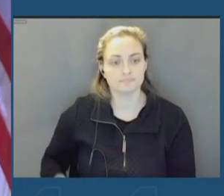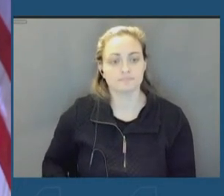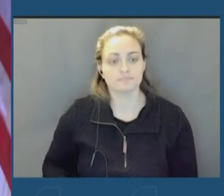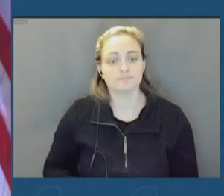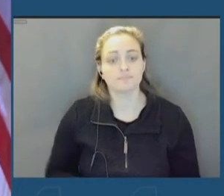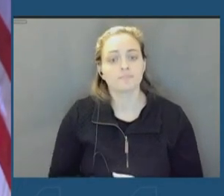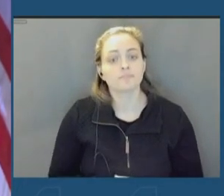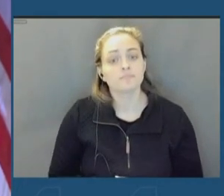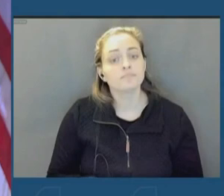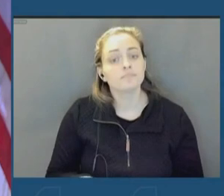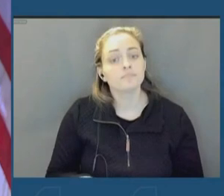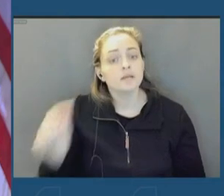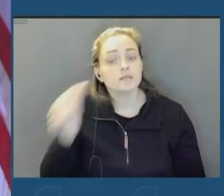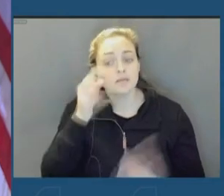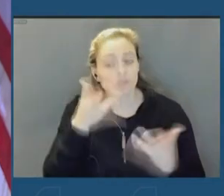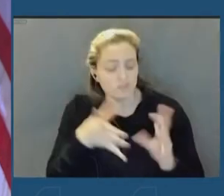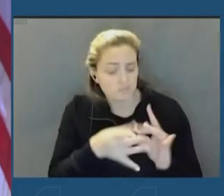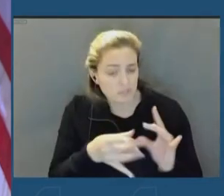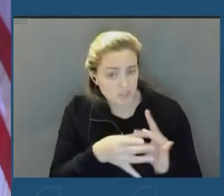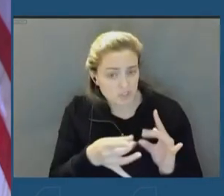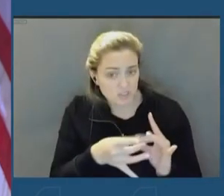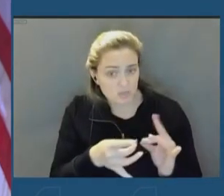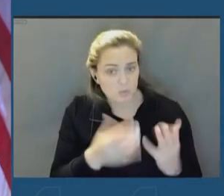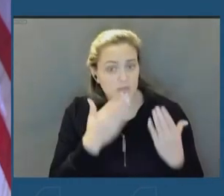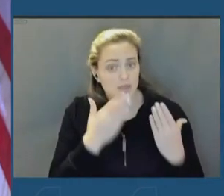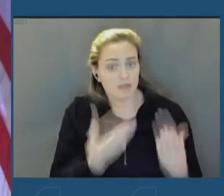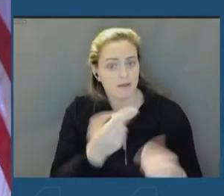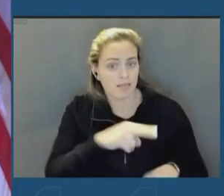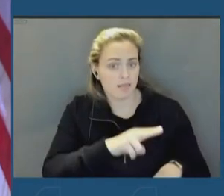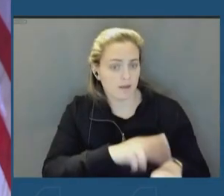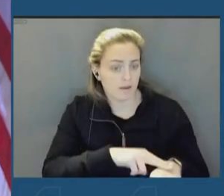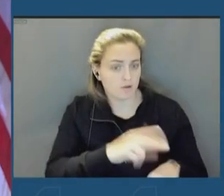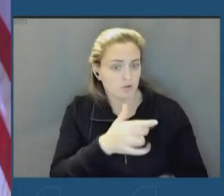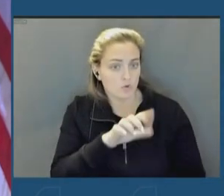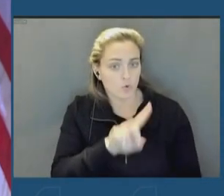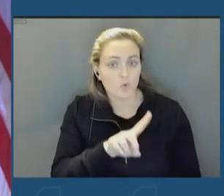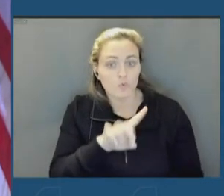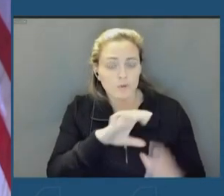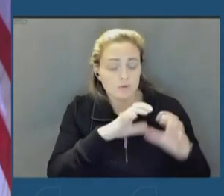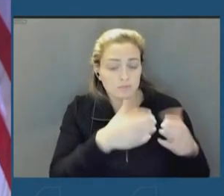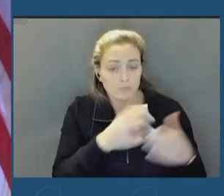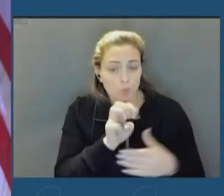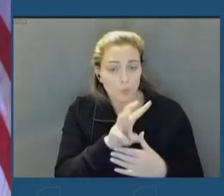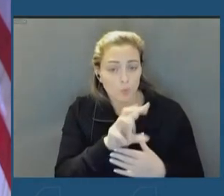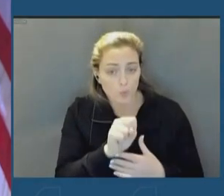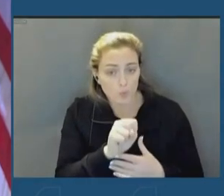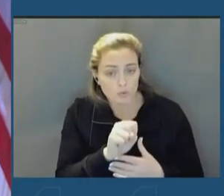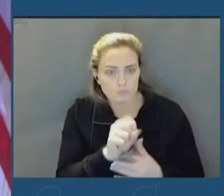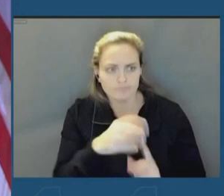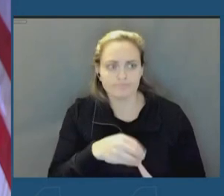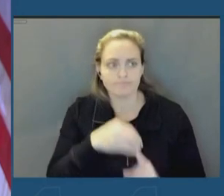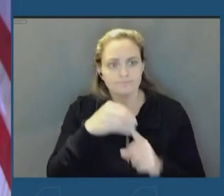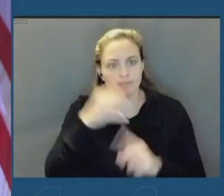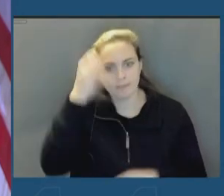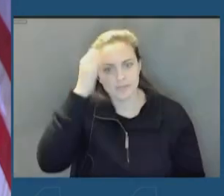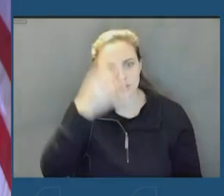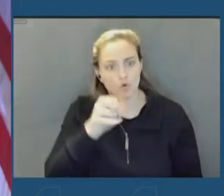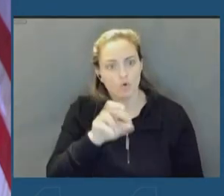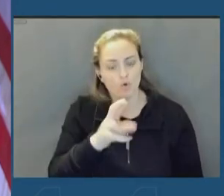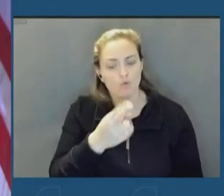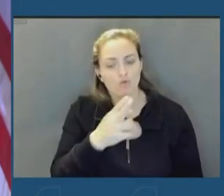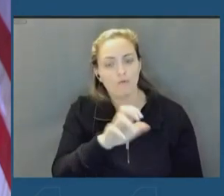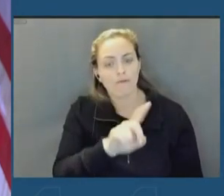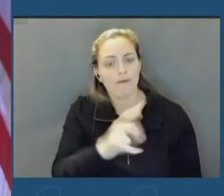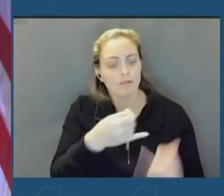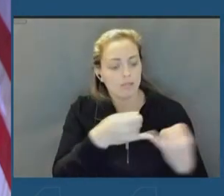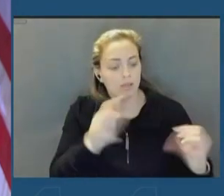As the governor mentioned, I also want to thank the National Grid crews, especially the Buffalo Overhead Line